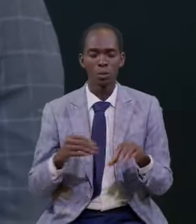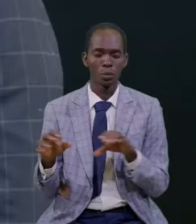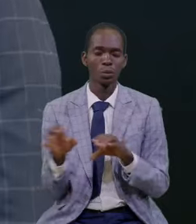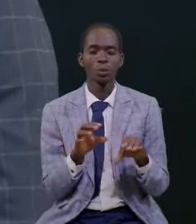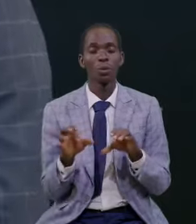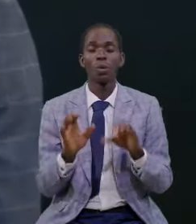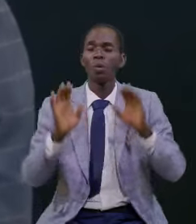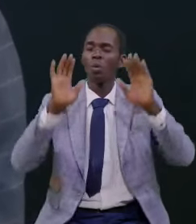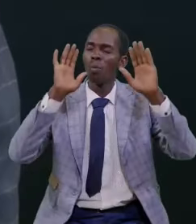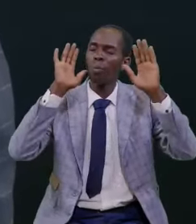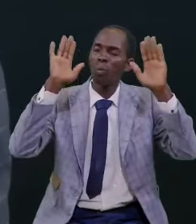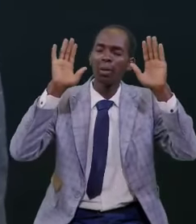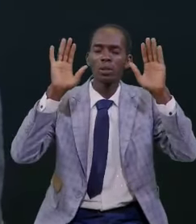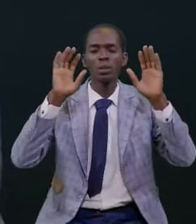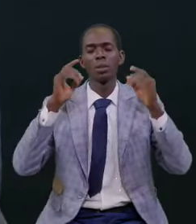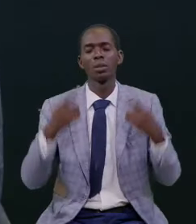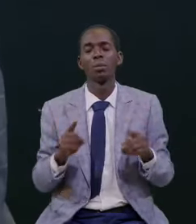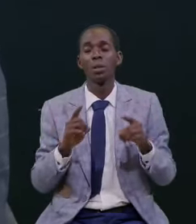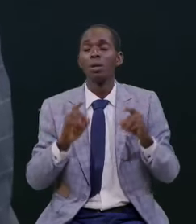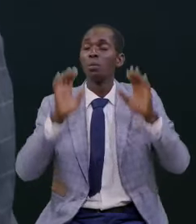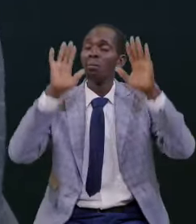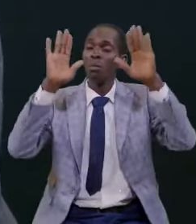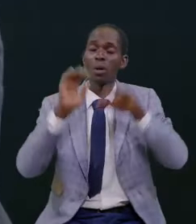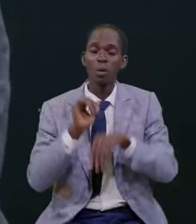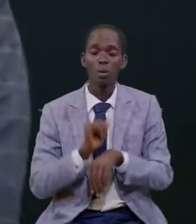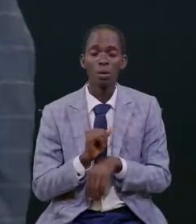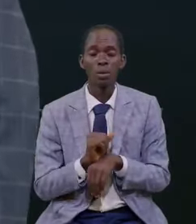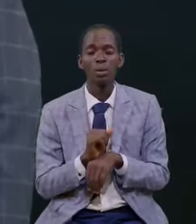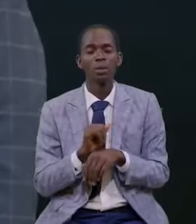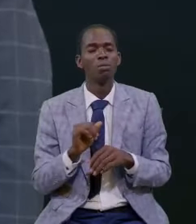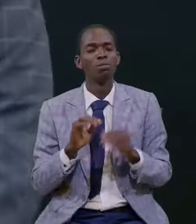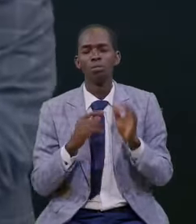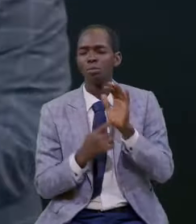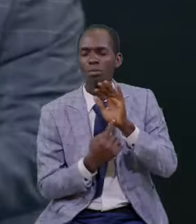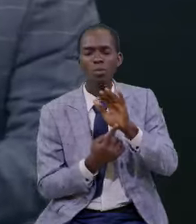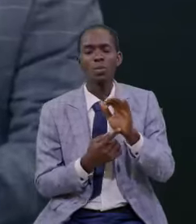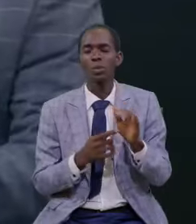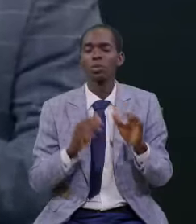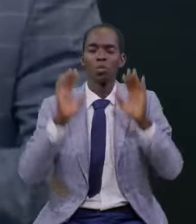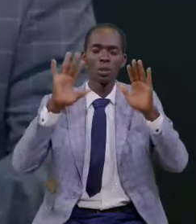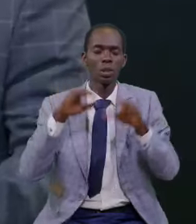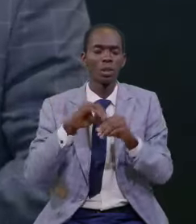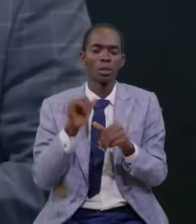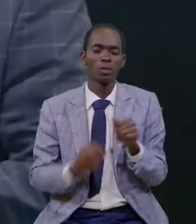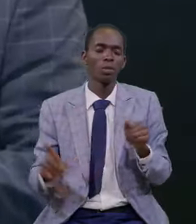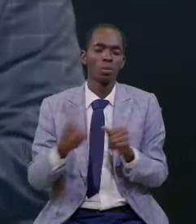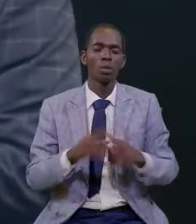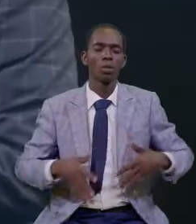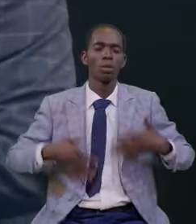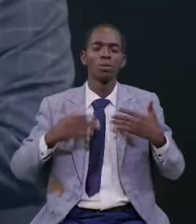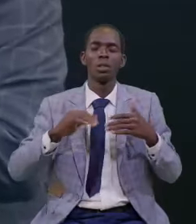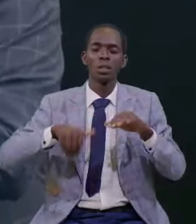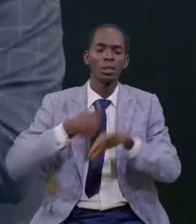wonders, miracles, signs in every life. Confirm it, O Lord,